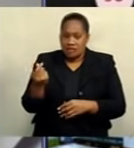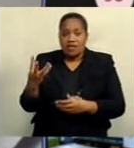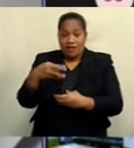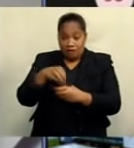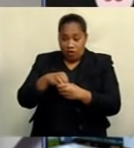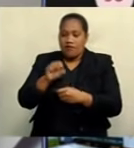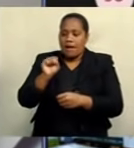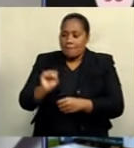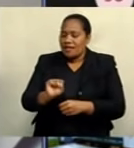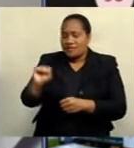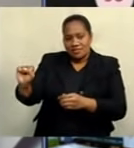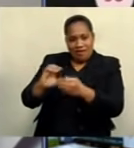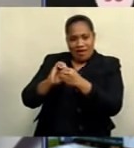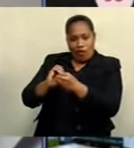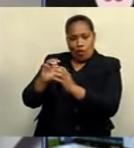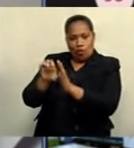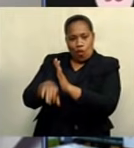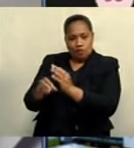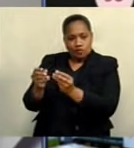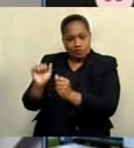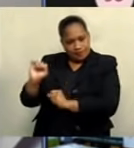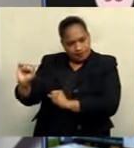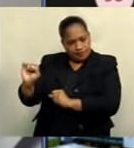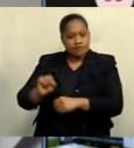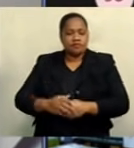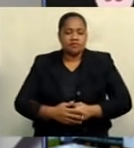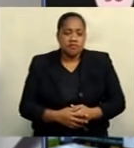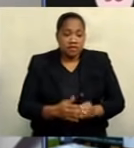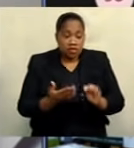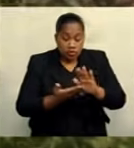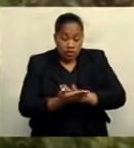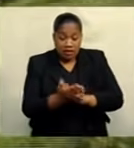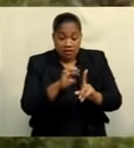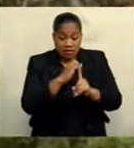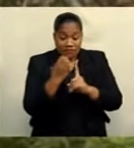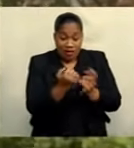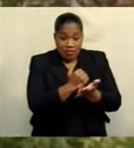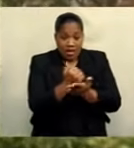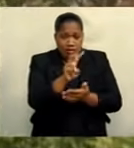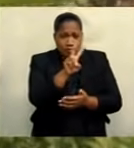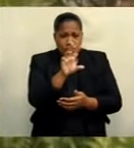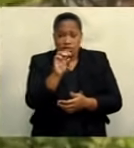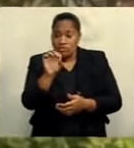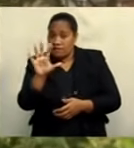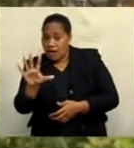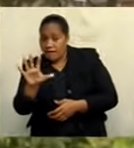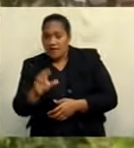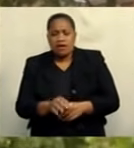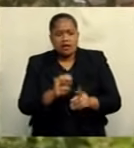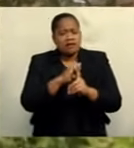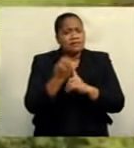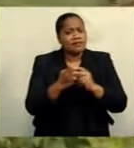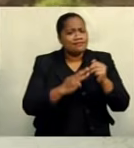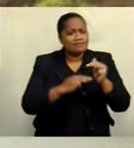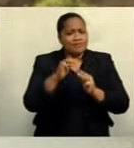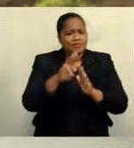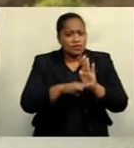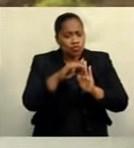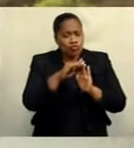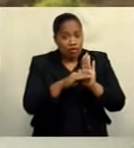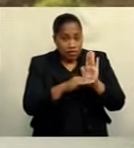The assessment is a legislative process under the Environment Act of 2005 and Environment Management Regulations